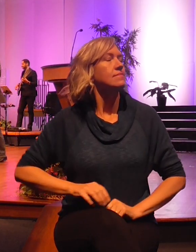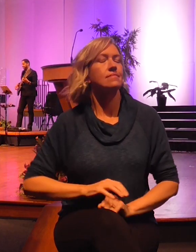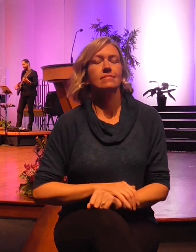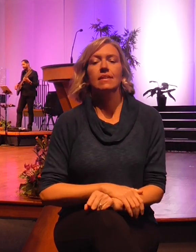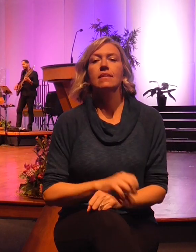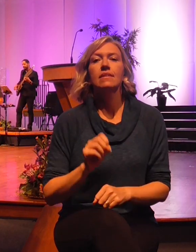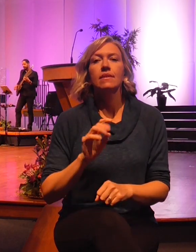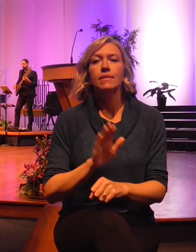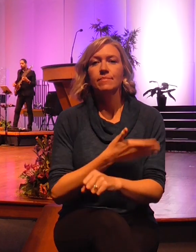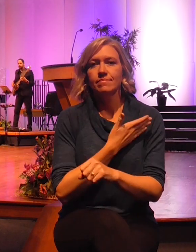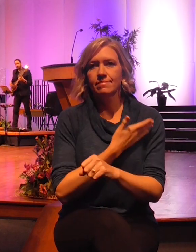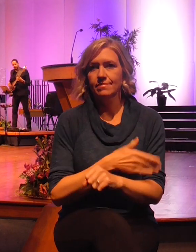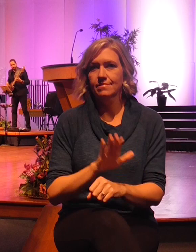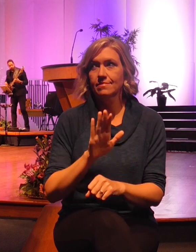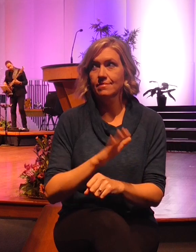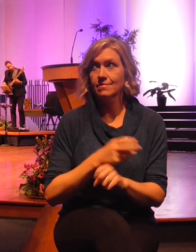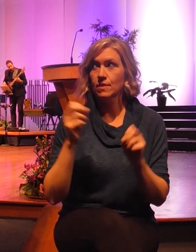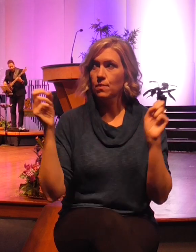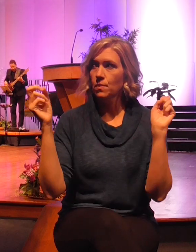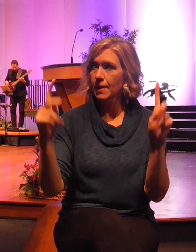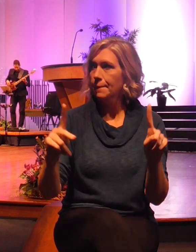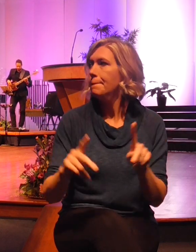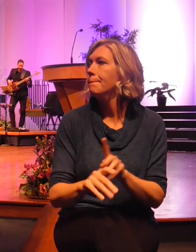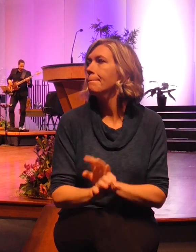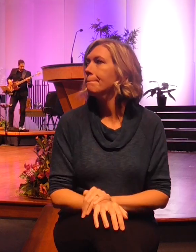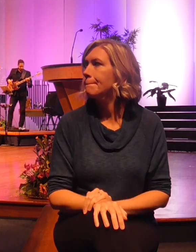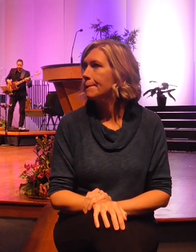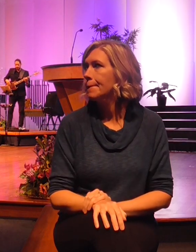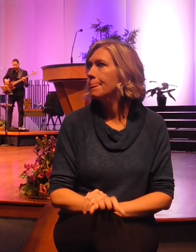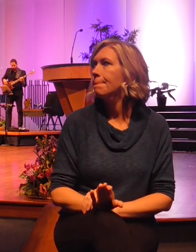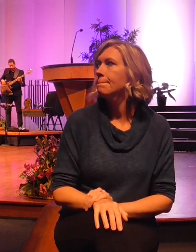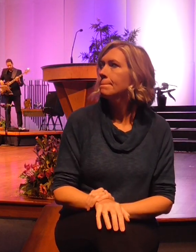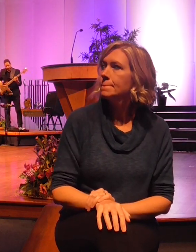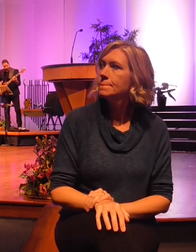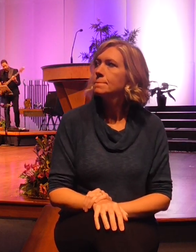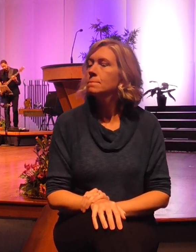All right, here we go.